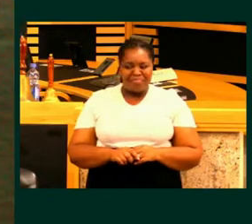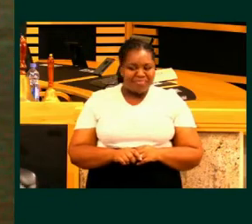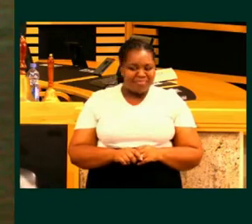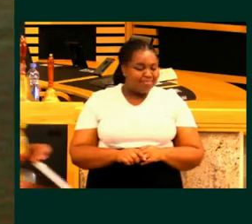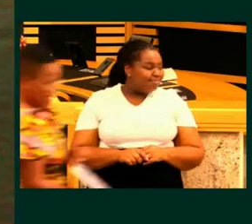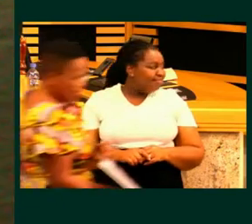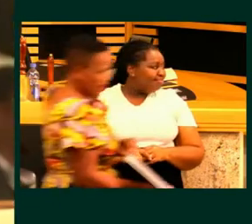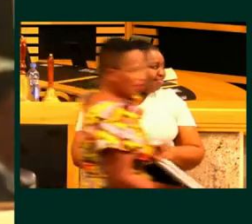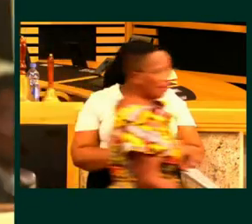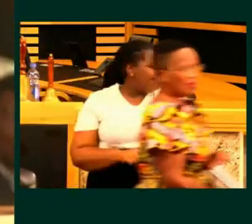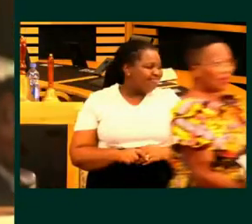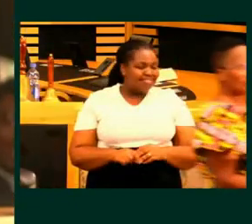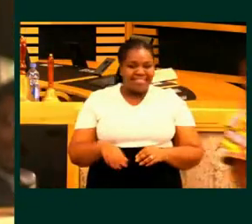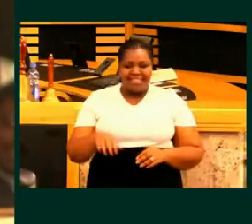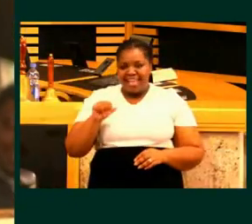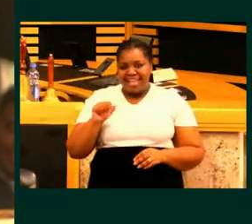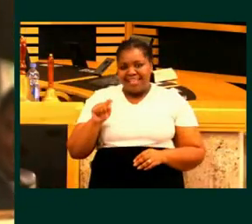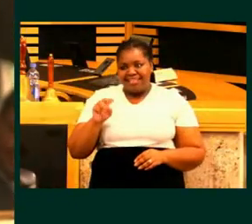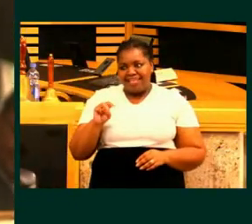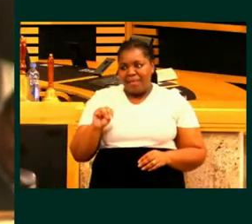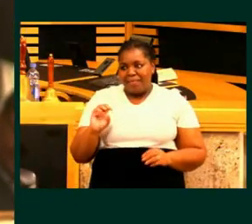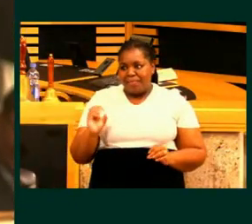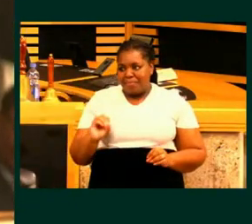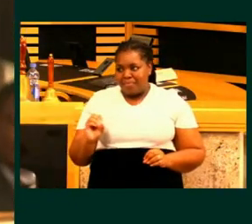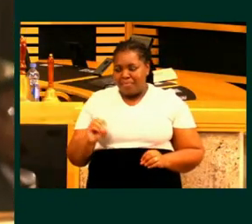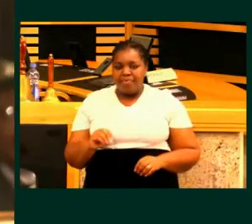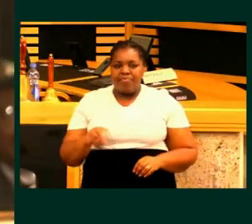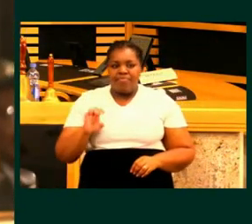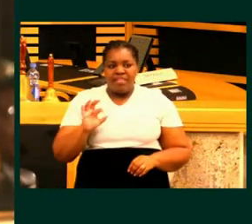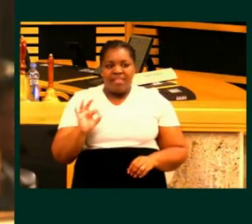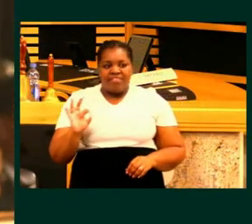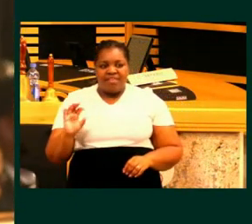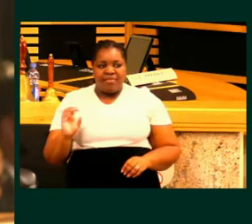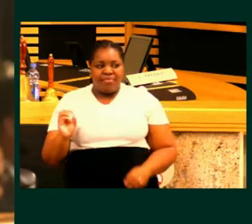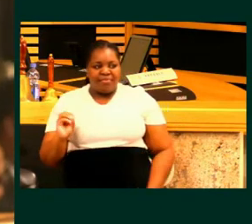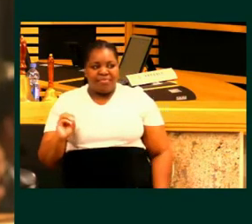ATM none e f